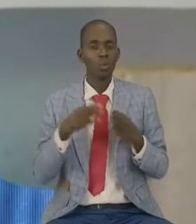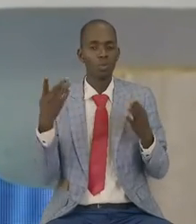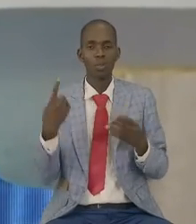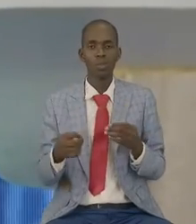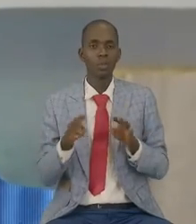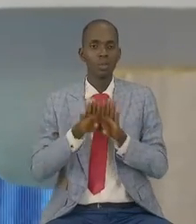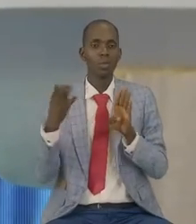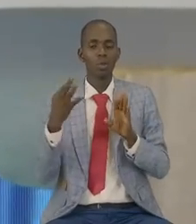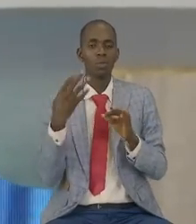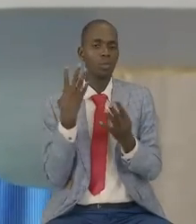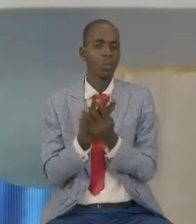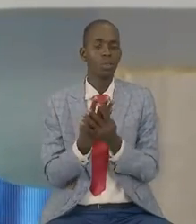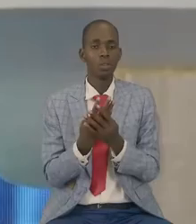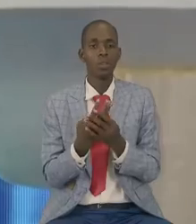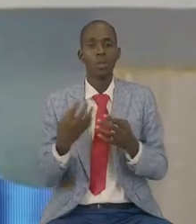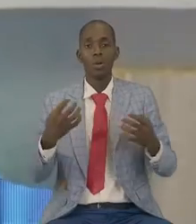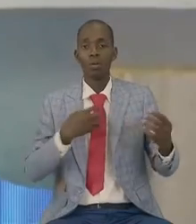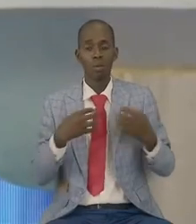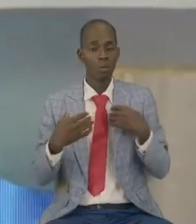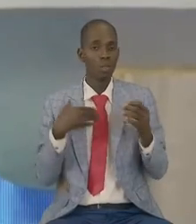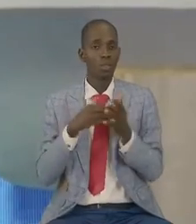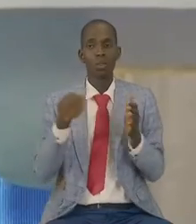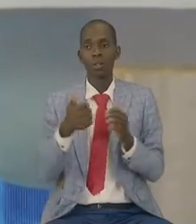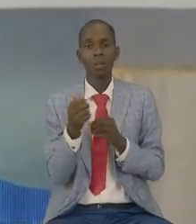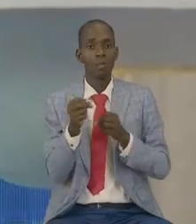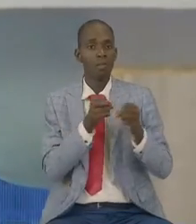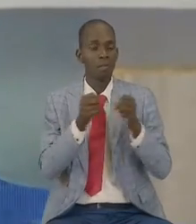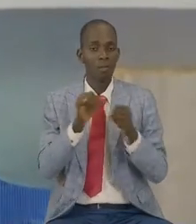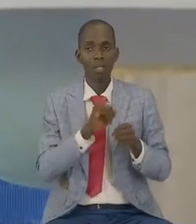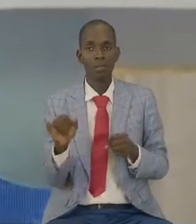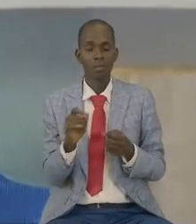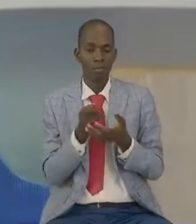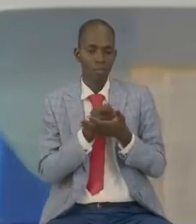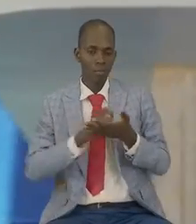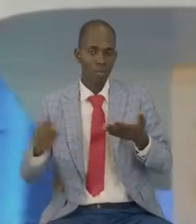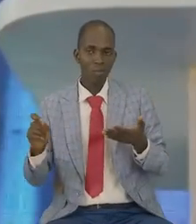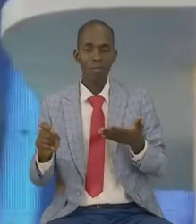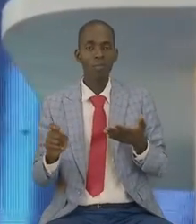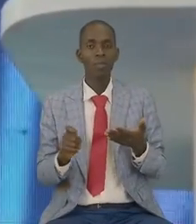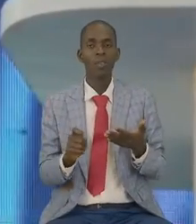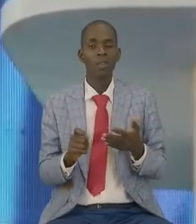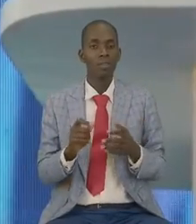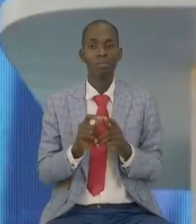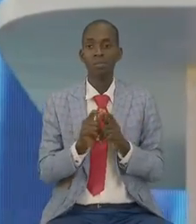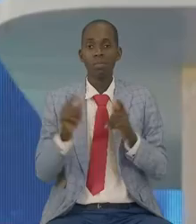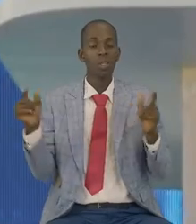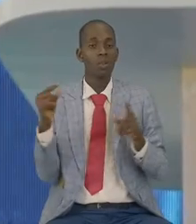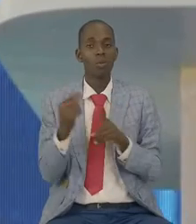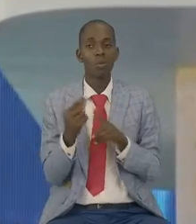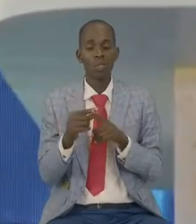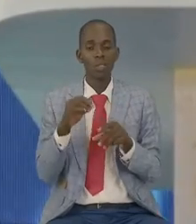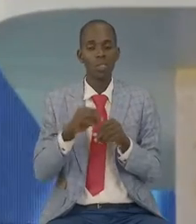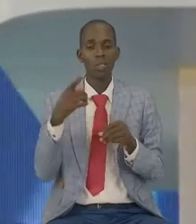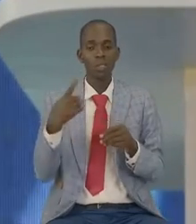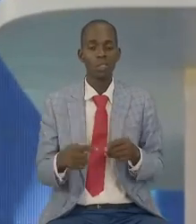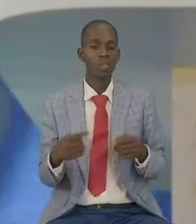Complaining, fighting, violence, writing caustic articles in the newspapers